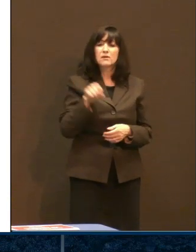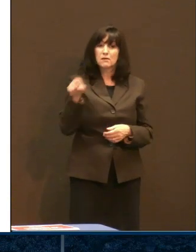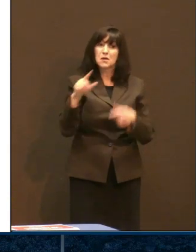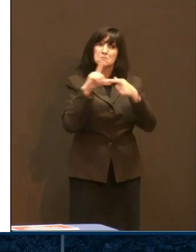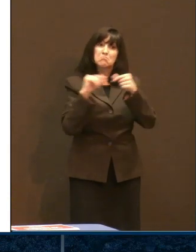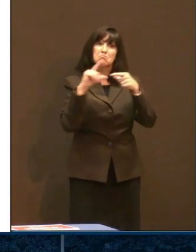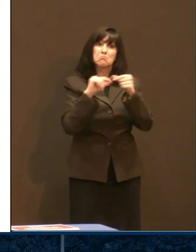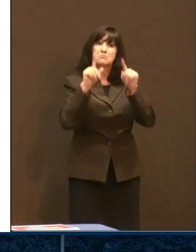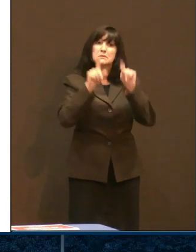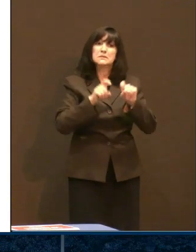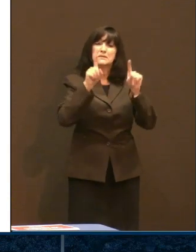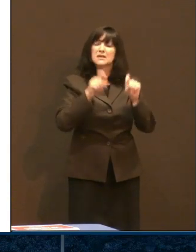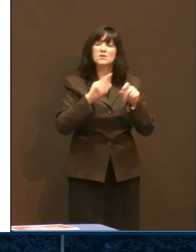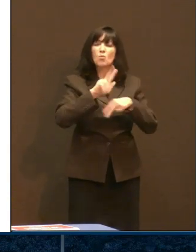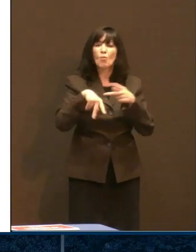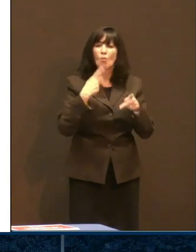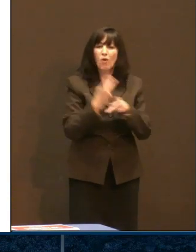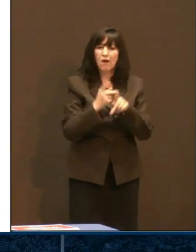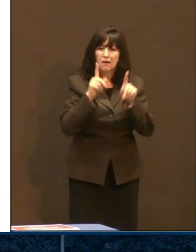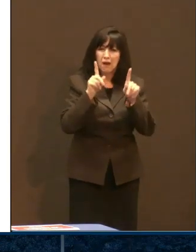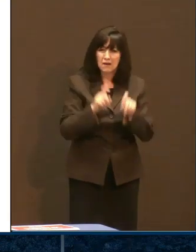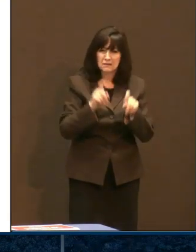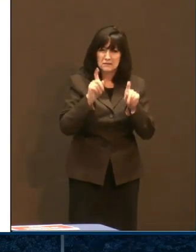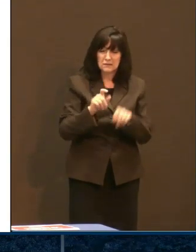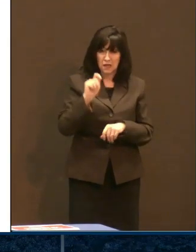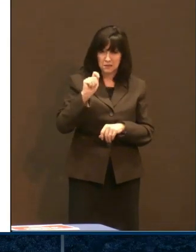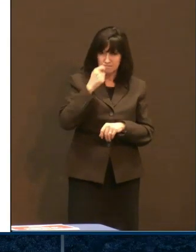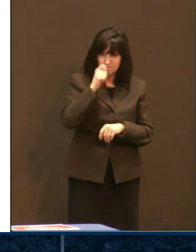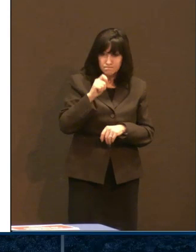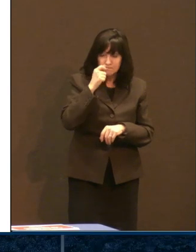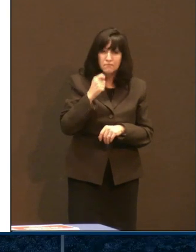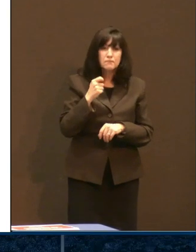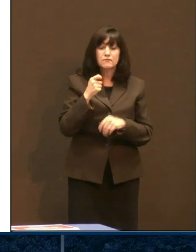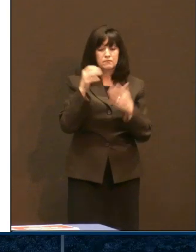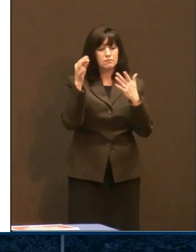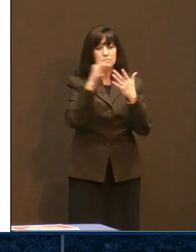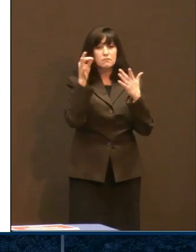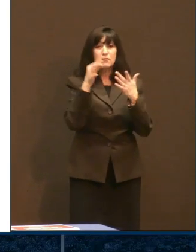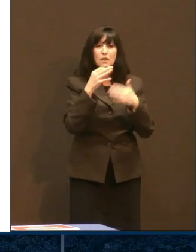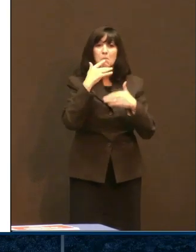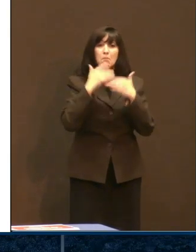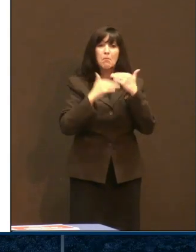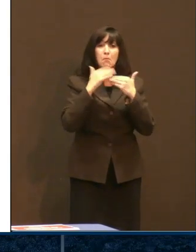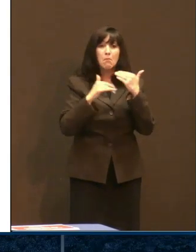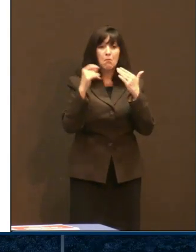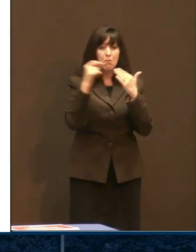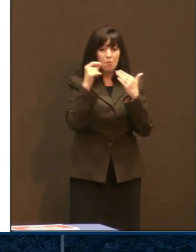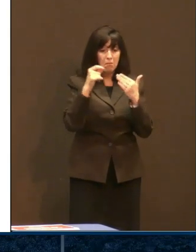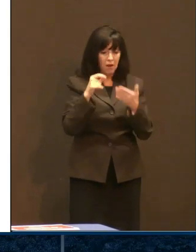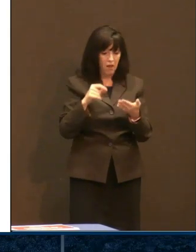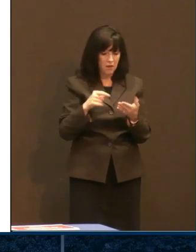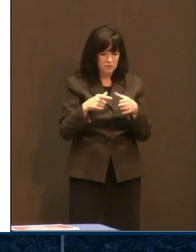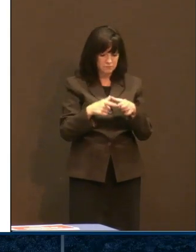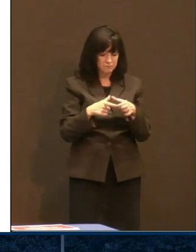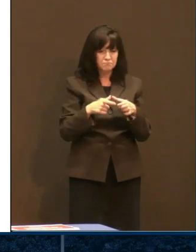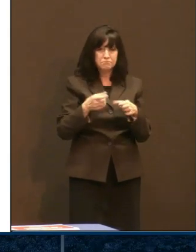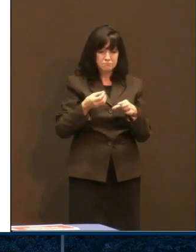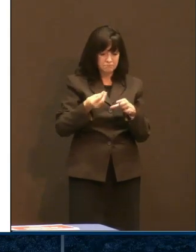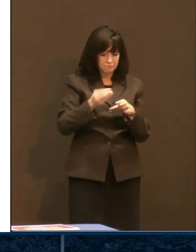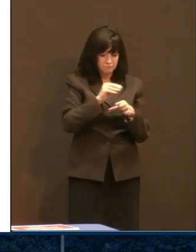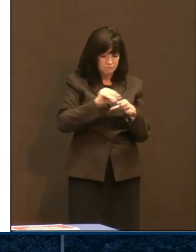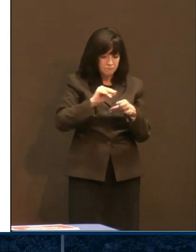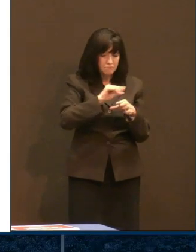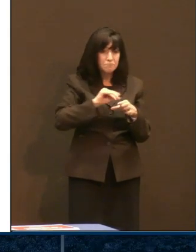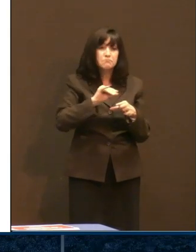seeking? Yeah, so it's a great question. And as we've said many times,